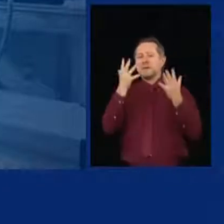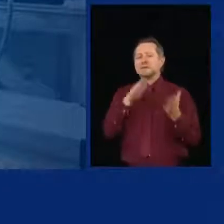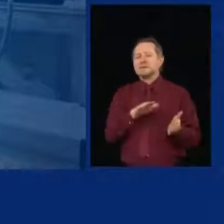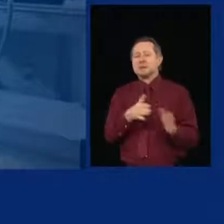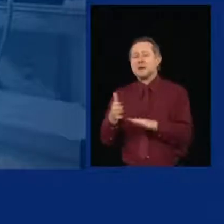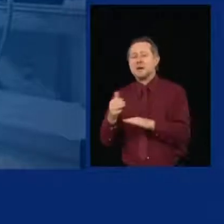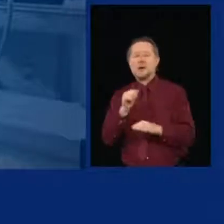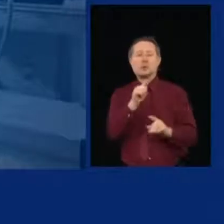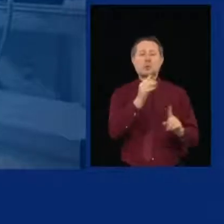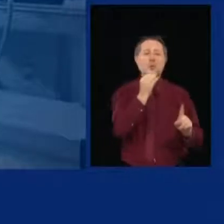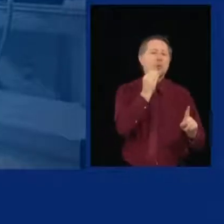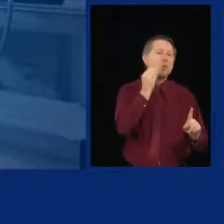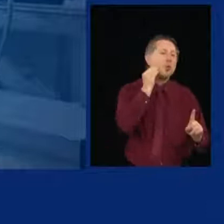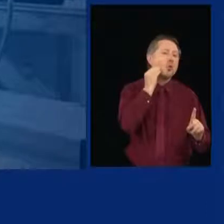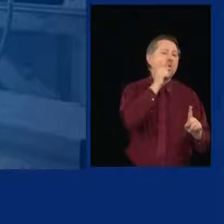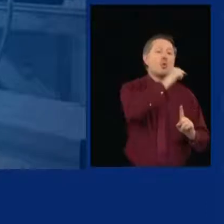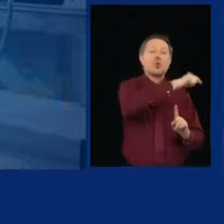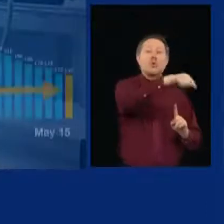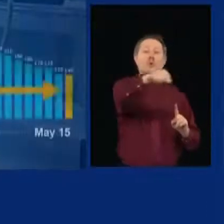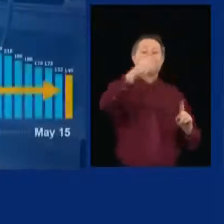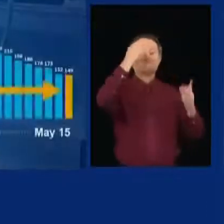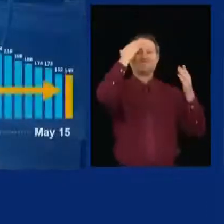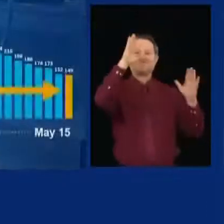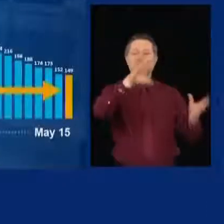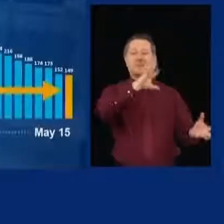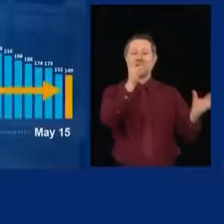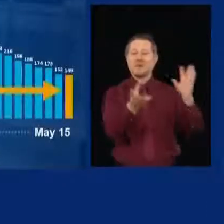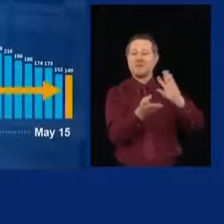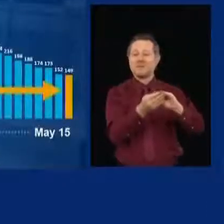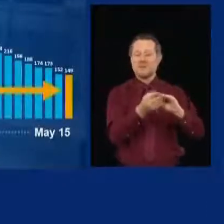cetera, you'll see a variation in this number.